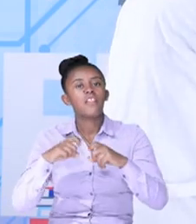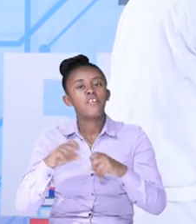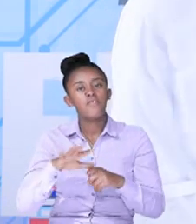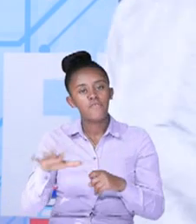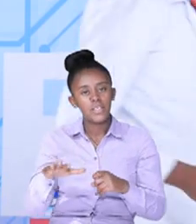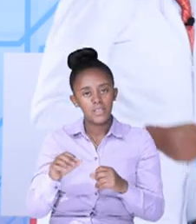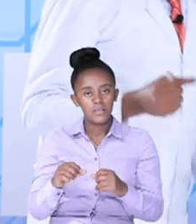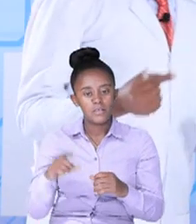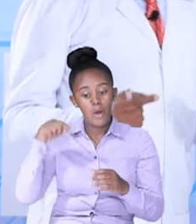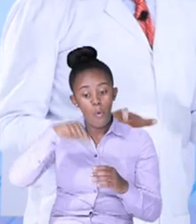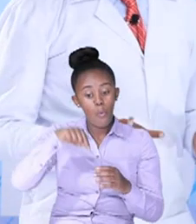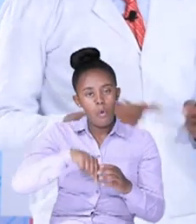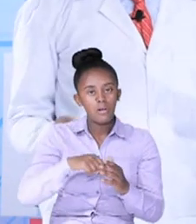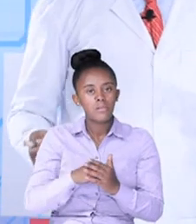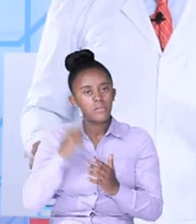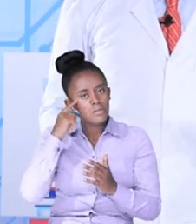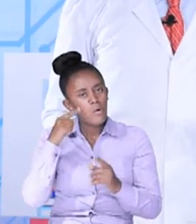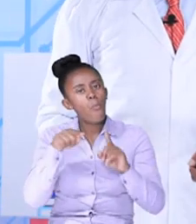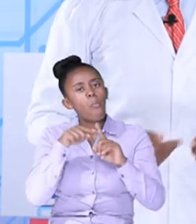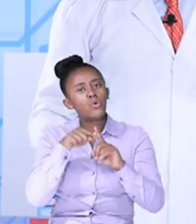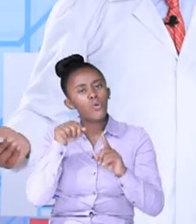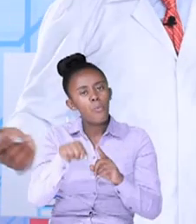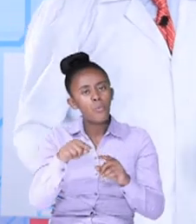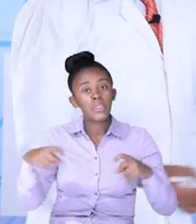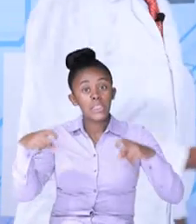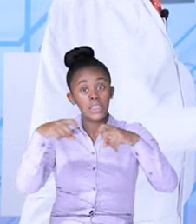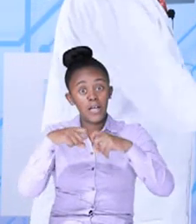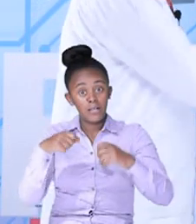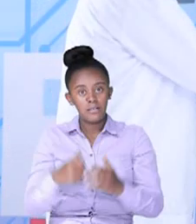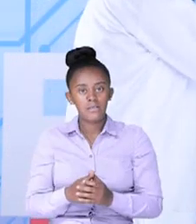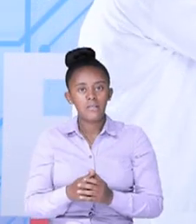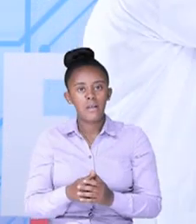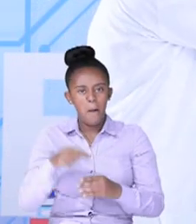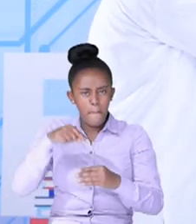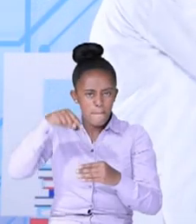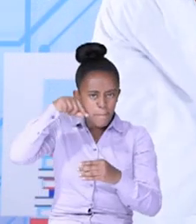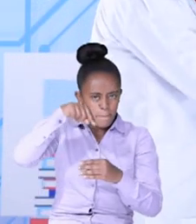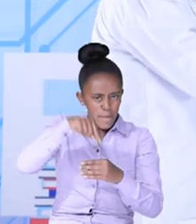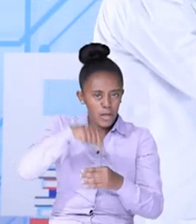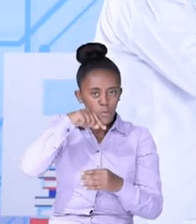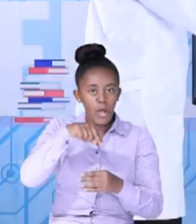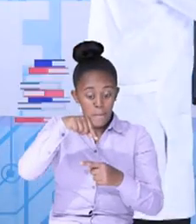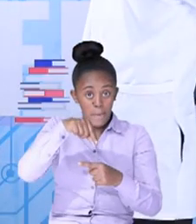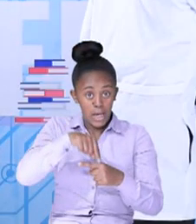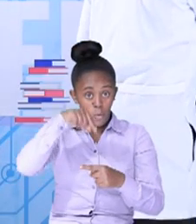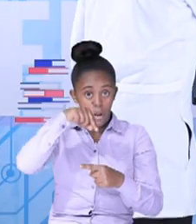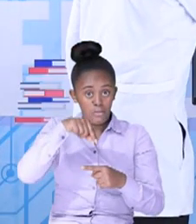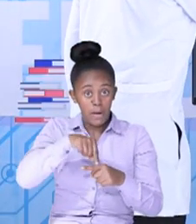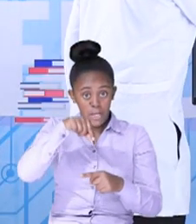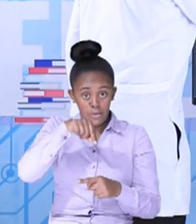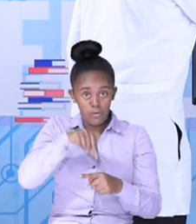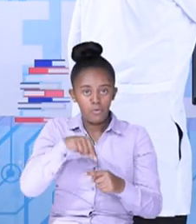acting downward. Suppose a positive point charge is launched perpendicularly in this direction, to the